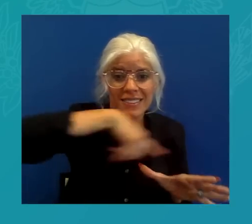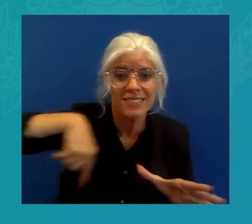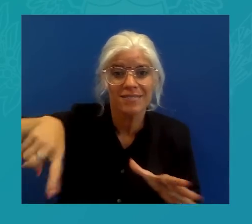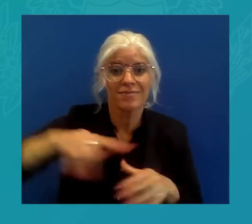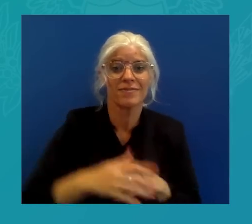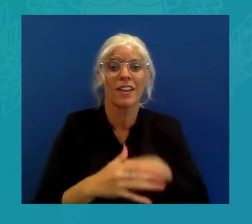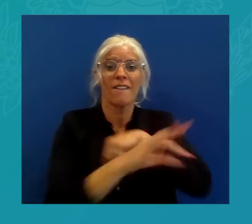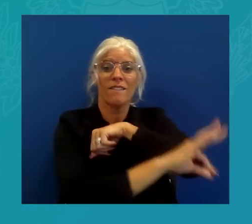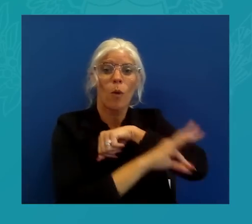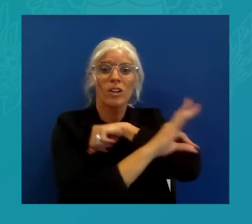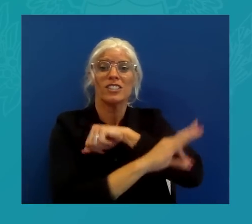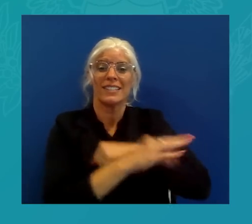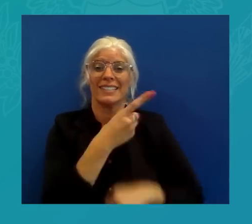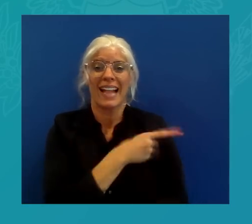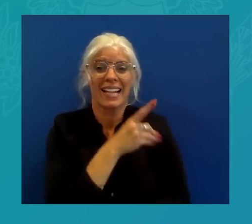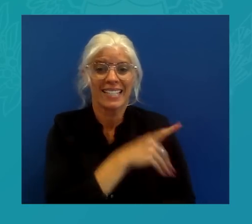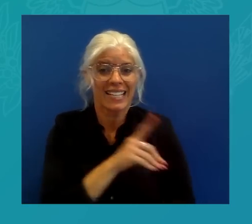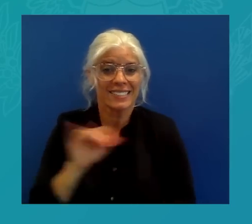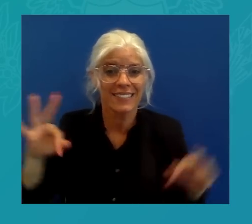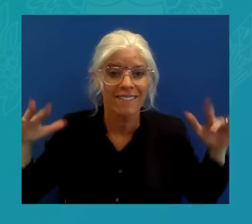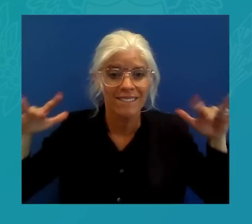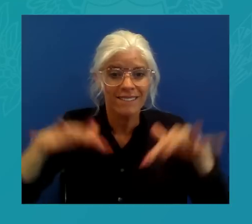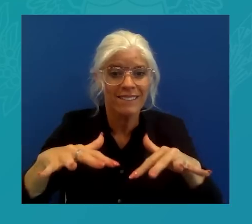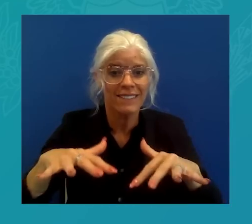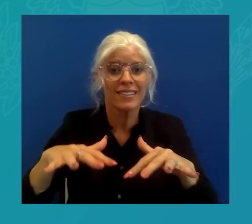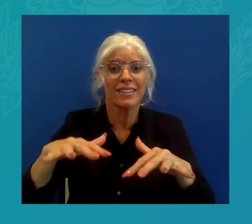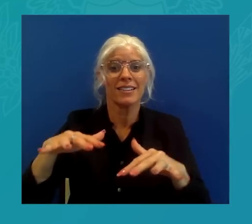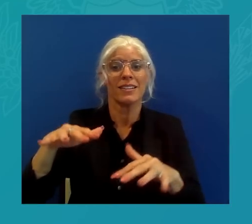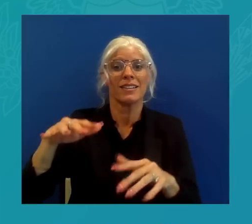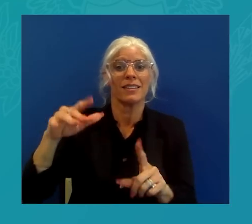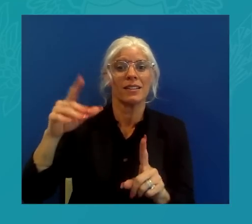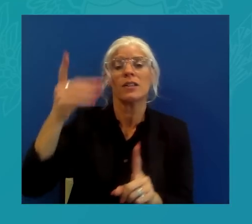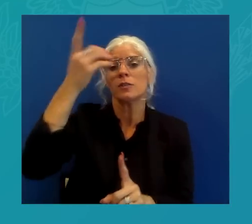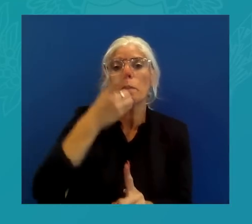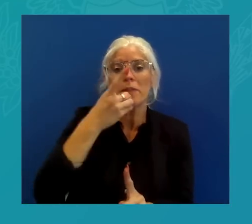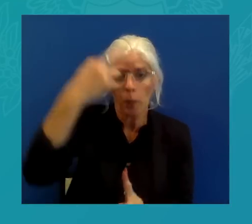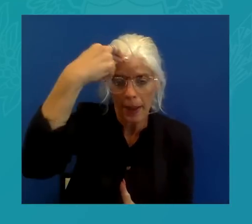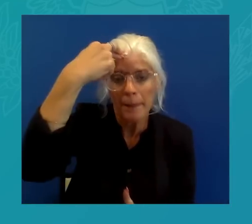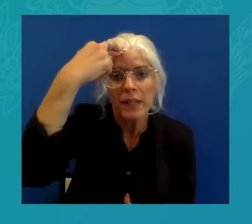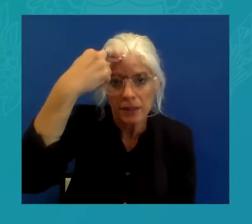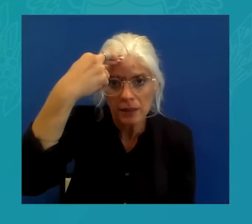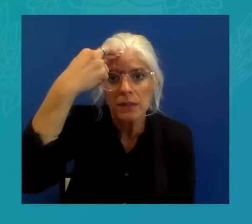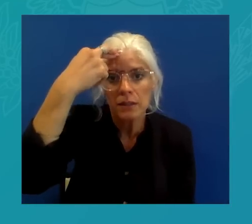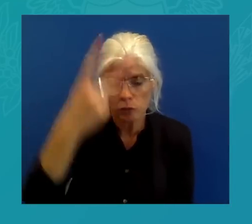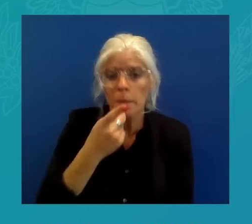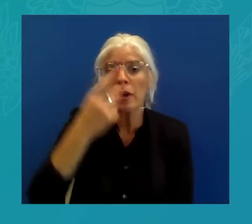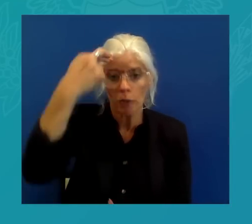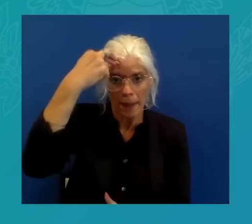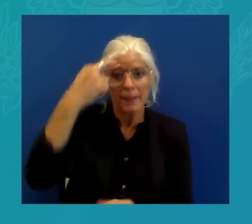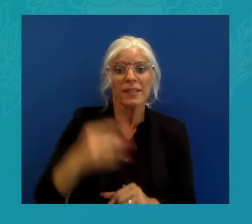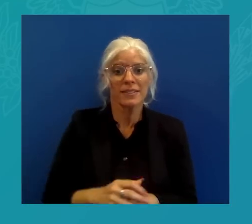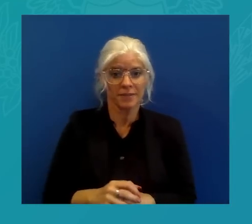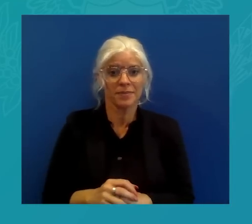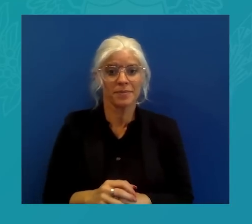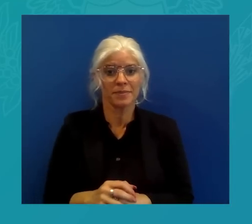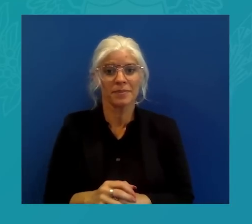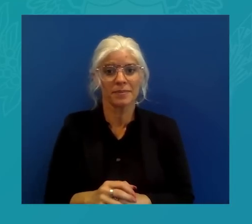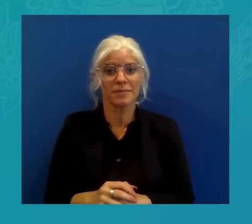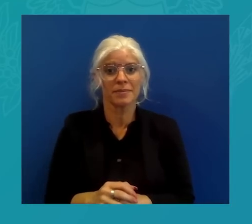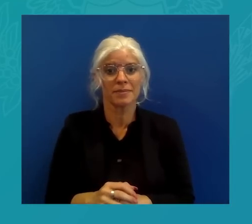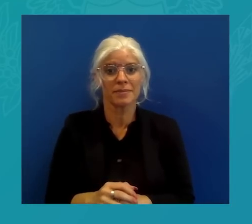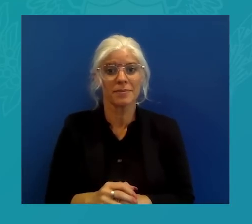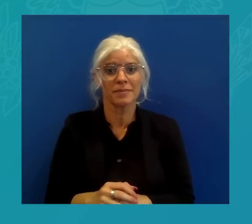Dominican Republic delegates. The Caribbean community welcomes this meeting between heads of state and government of